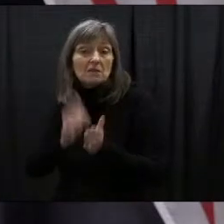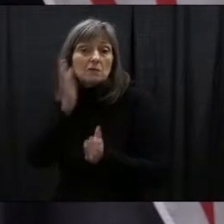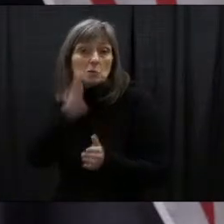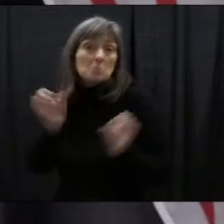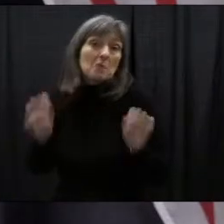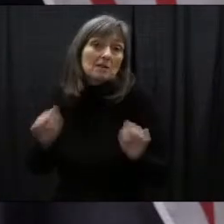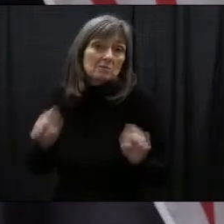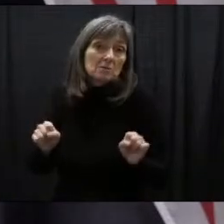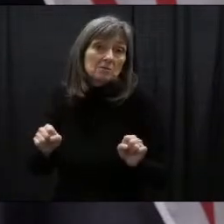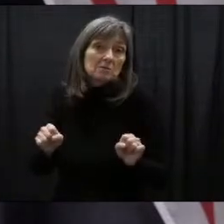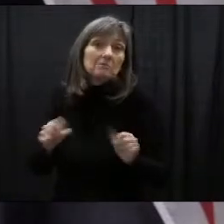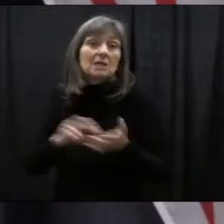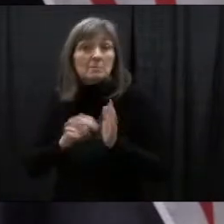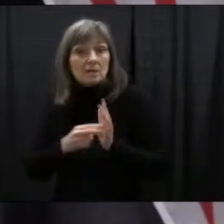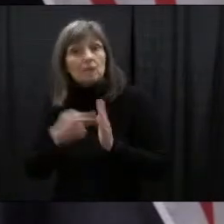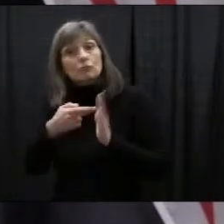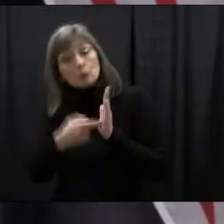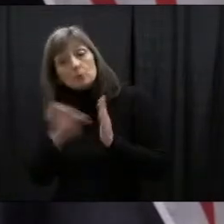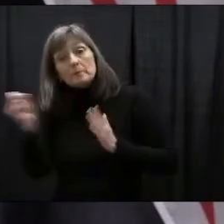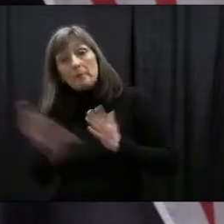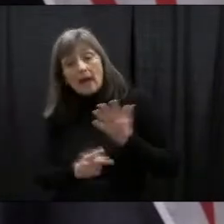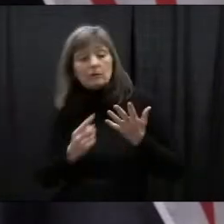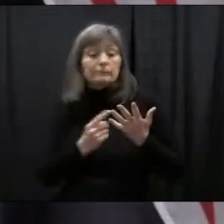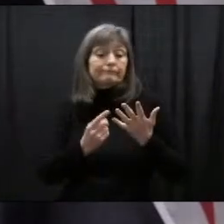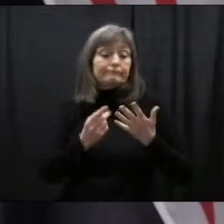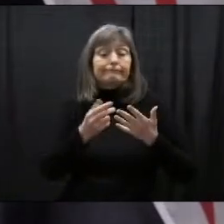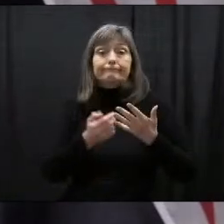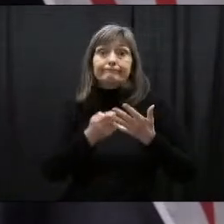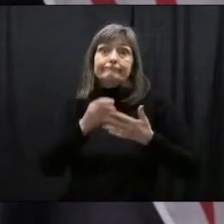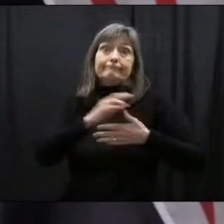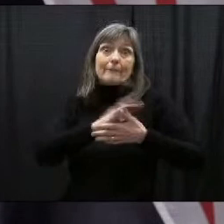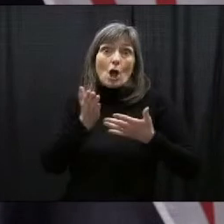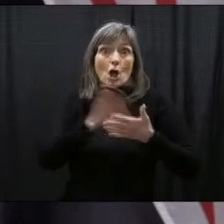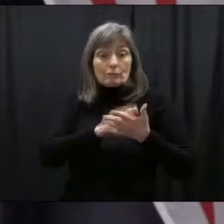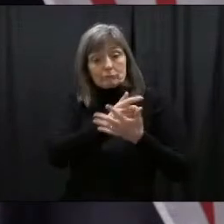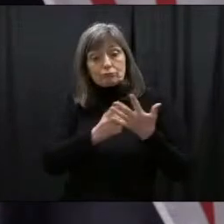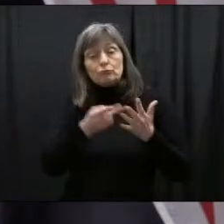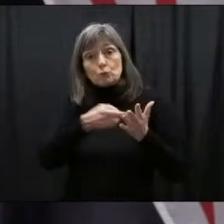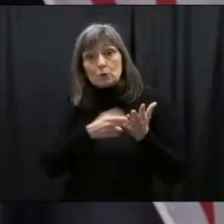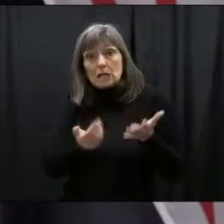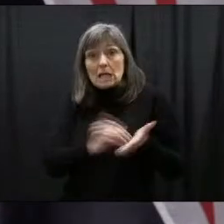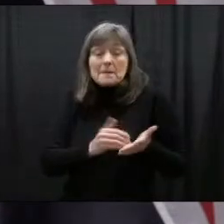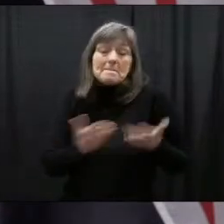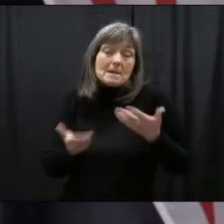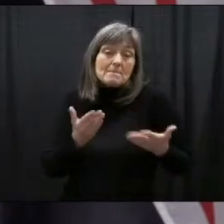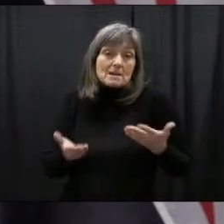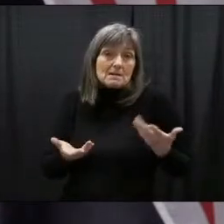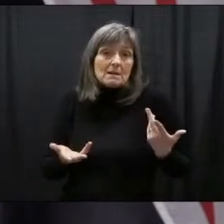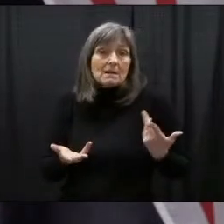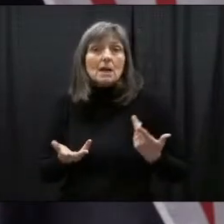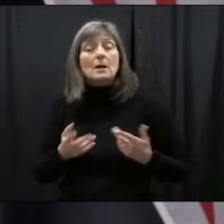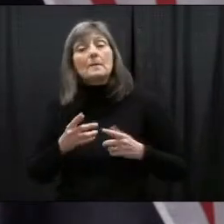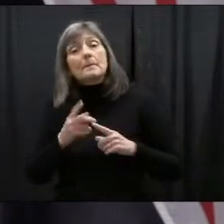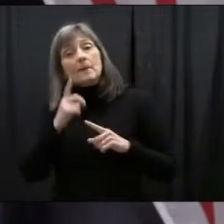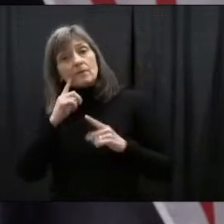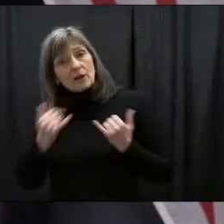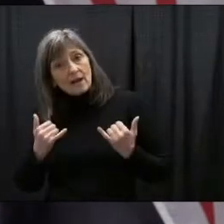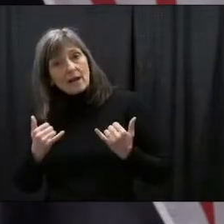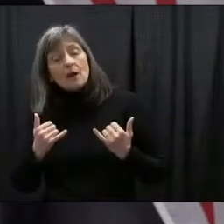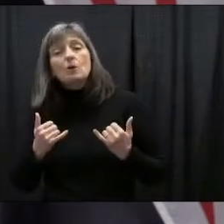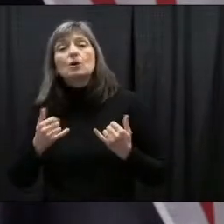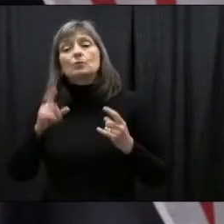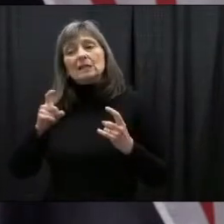health measures, but that's just a part of living with COVID that we all need to get used to. Humans need social interaction to remain